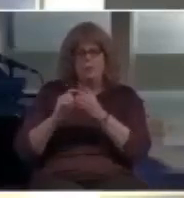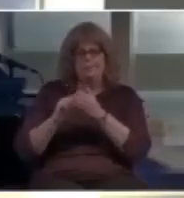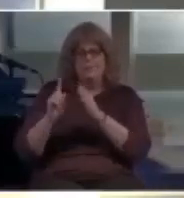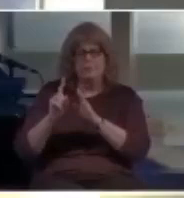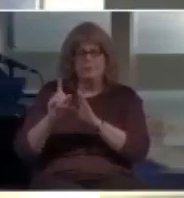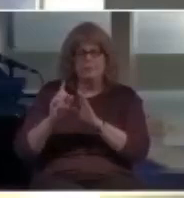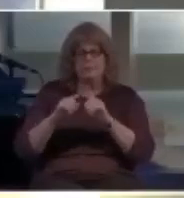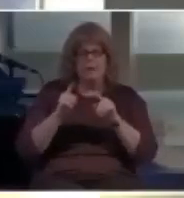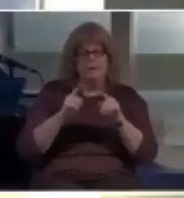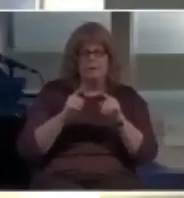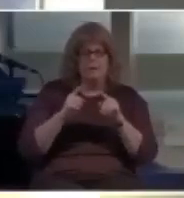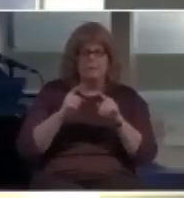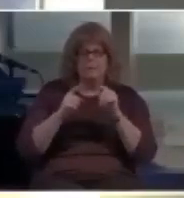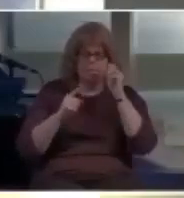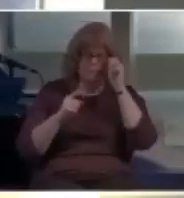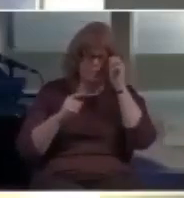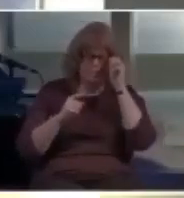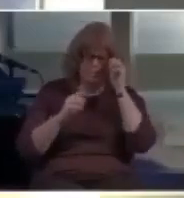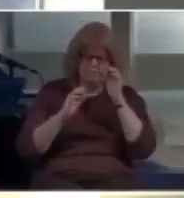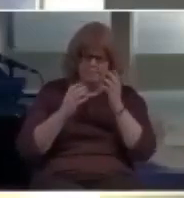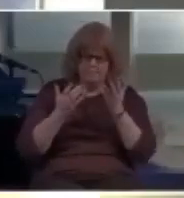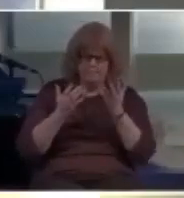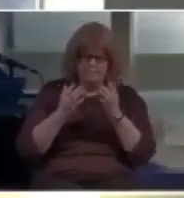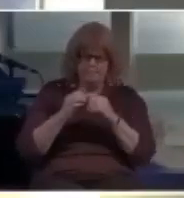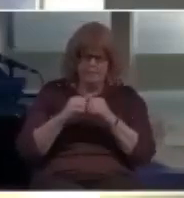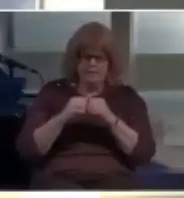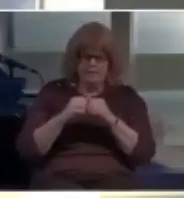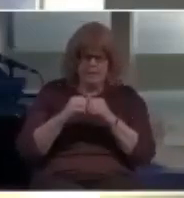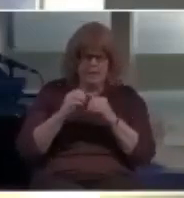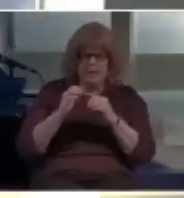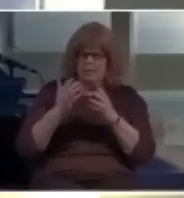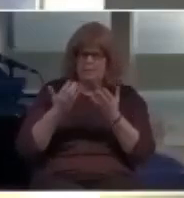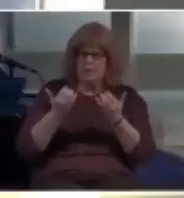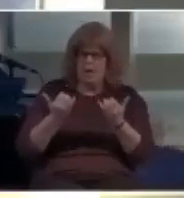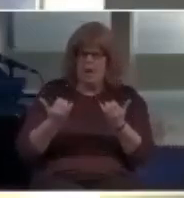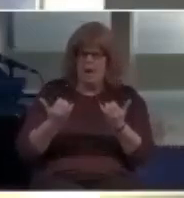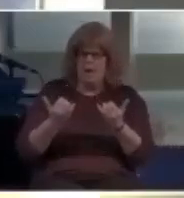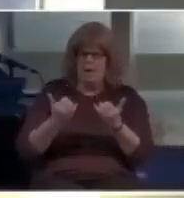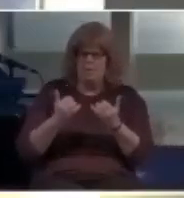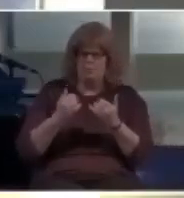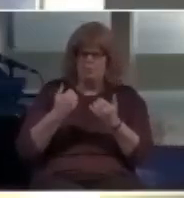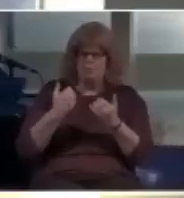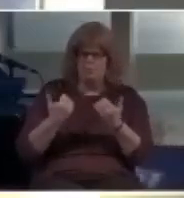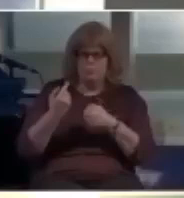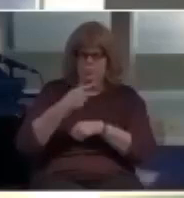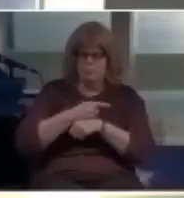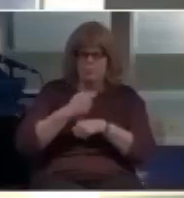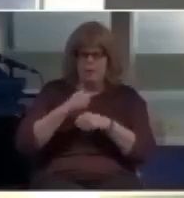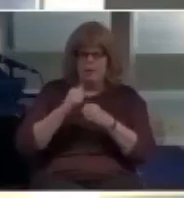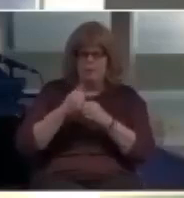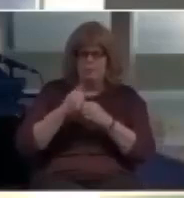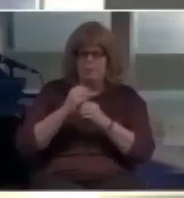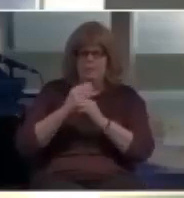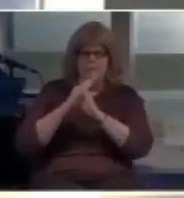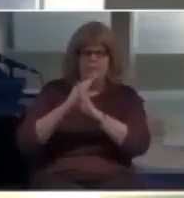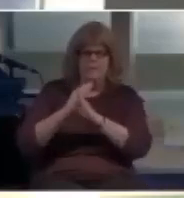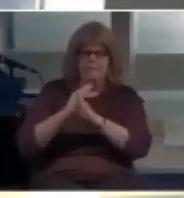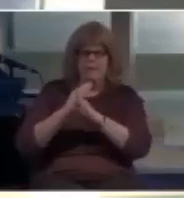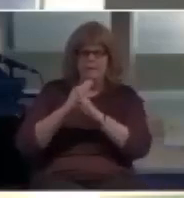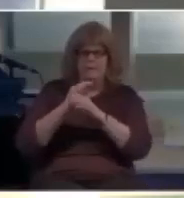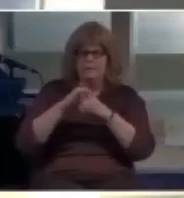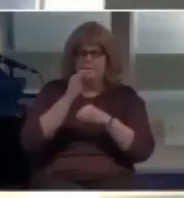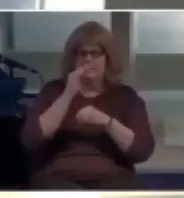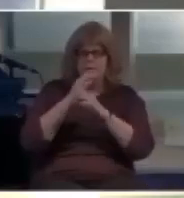minute. But so how do we keep from getting swept up into or silenced by the spiritual forces that we see at